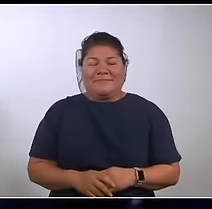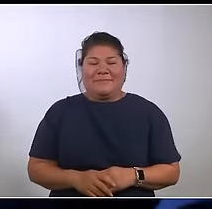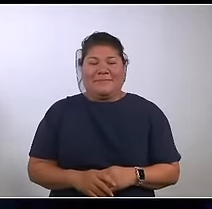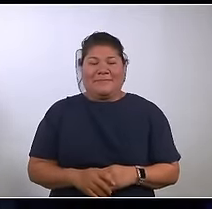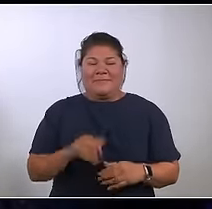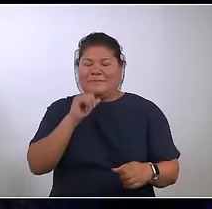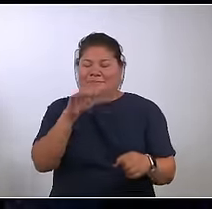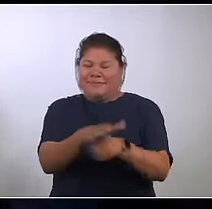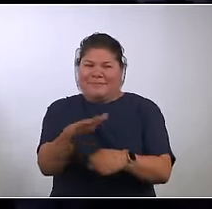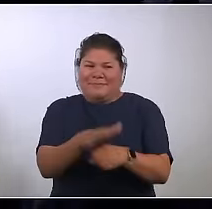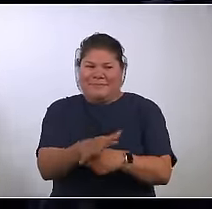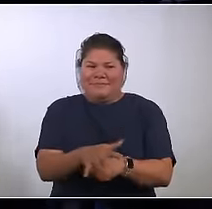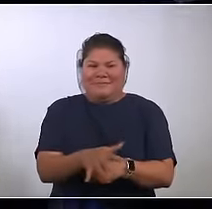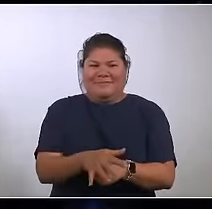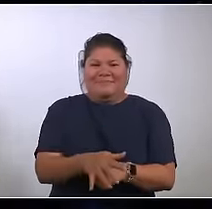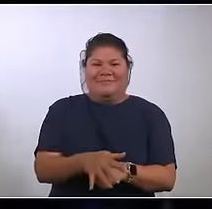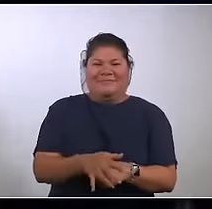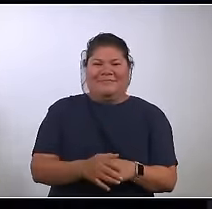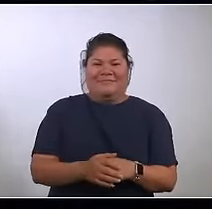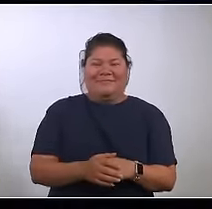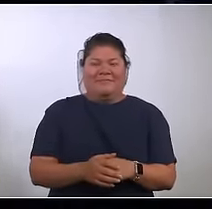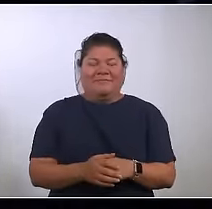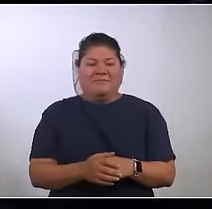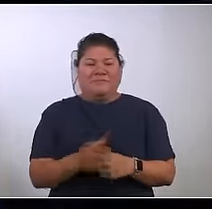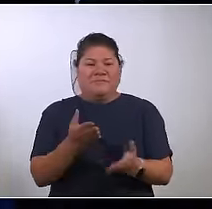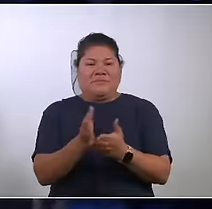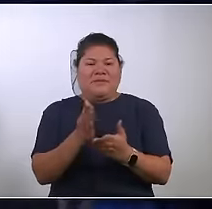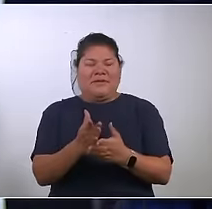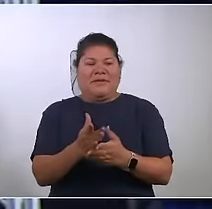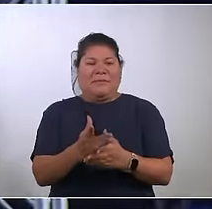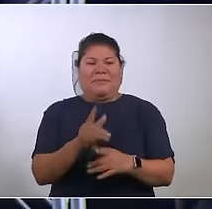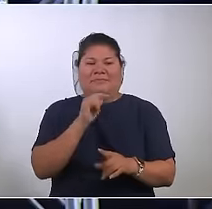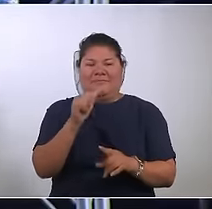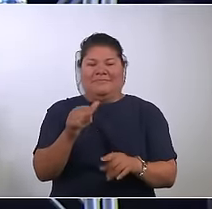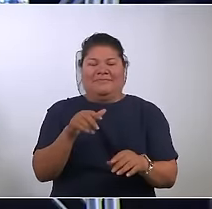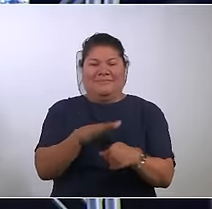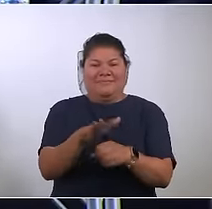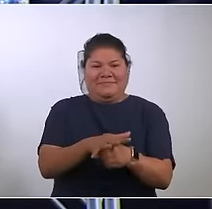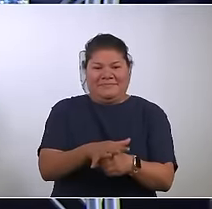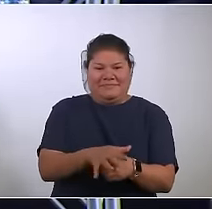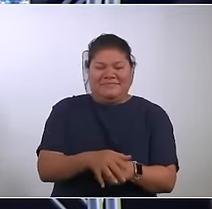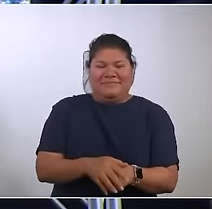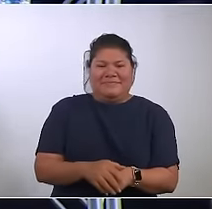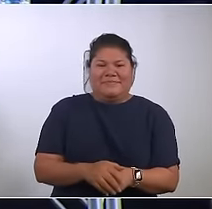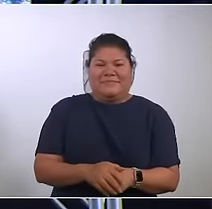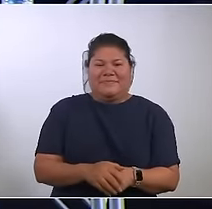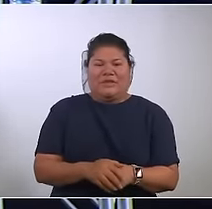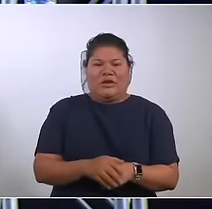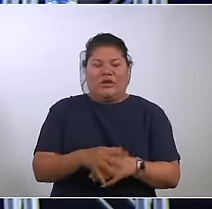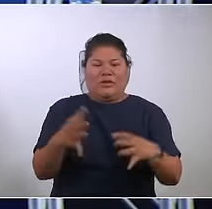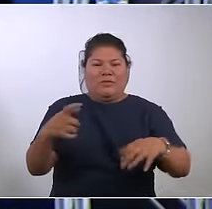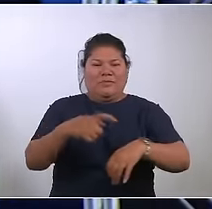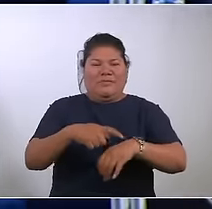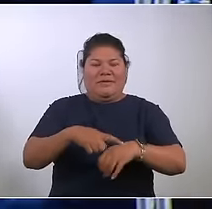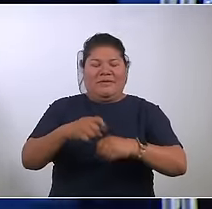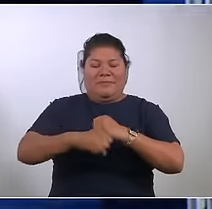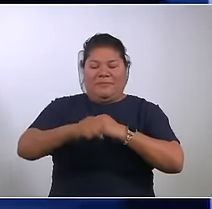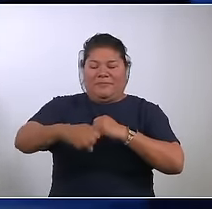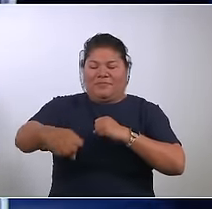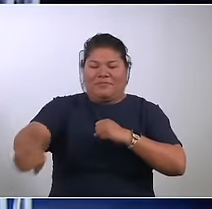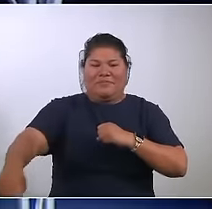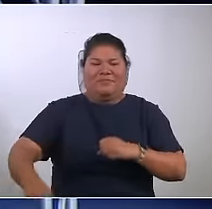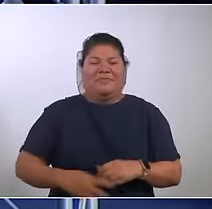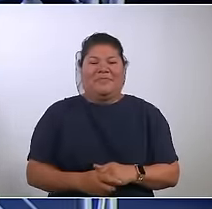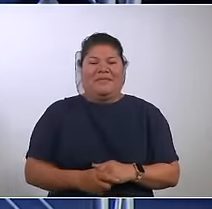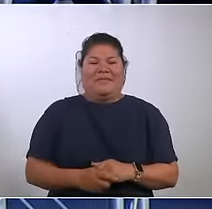Not enough. No es suficiente. It's all right, but it's not enough. Está bien, pero no es suficiente. Too much time goes by. Mucho